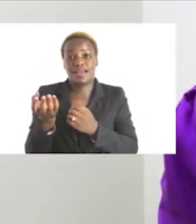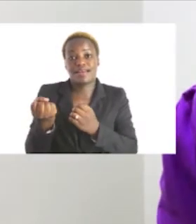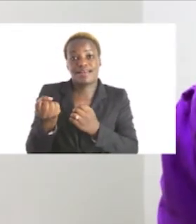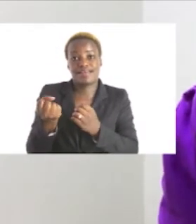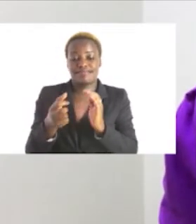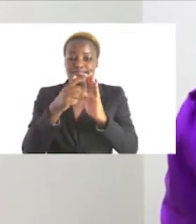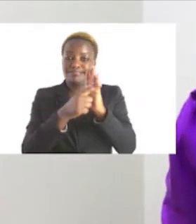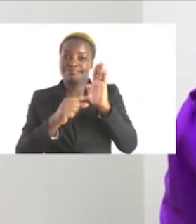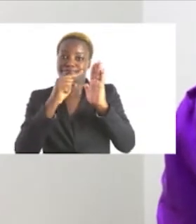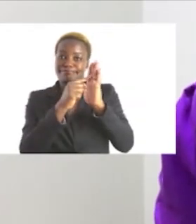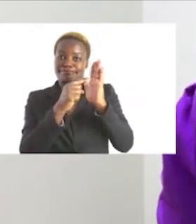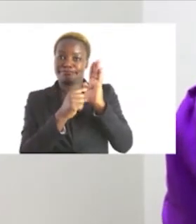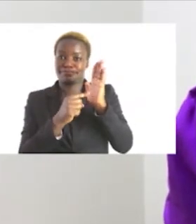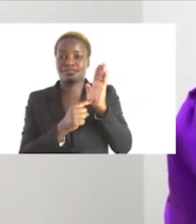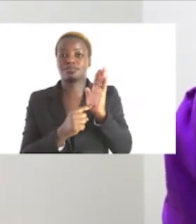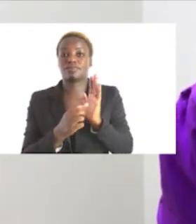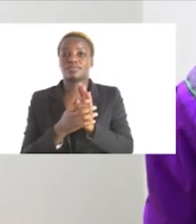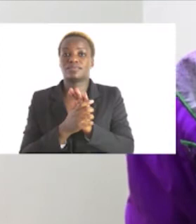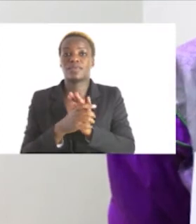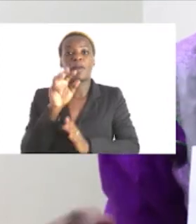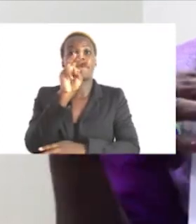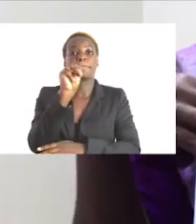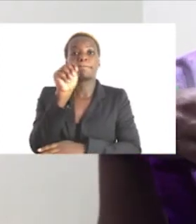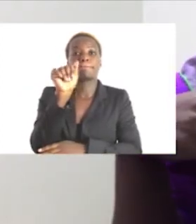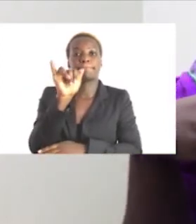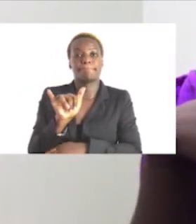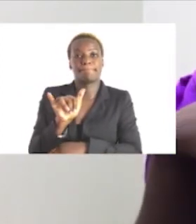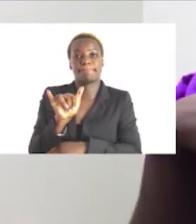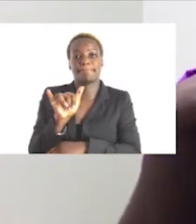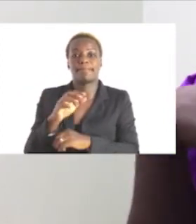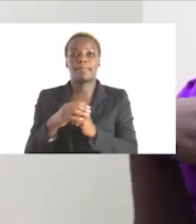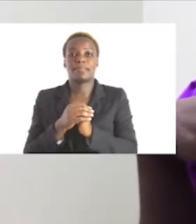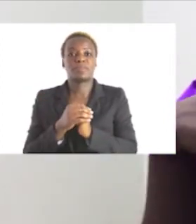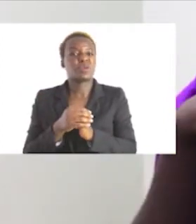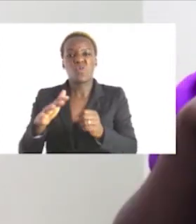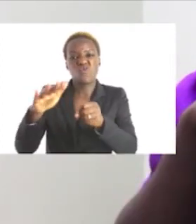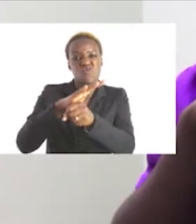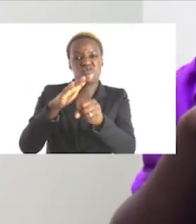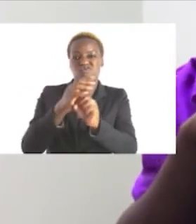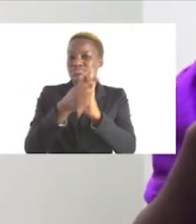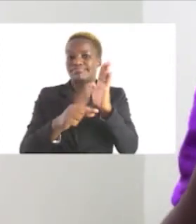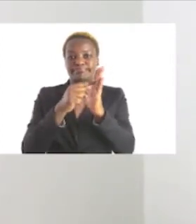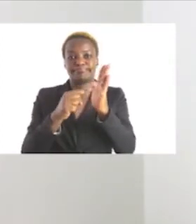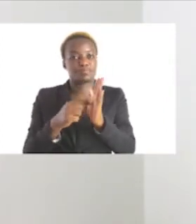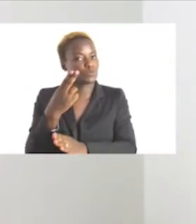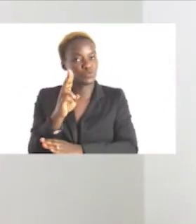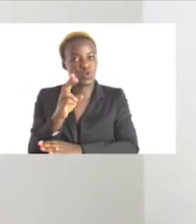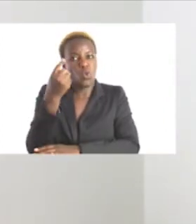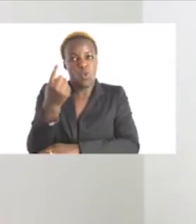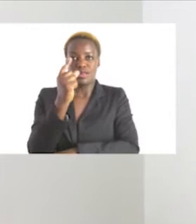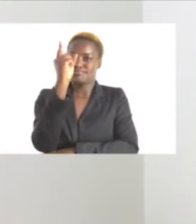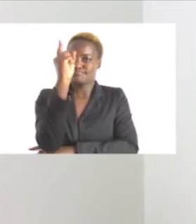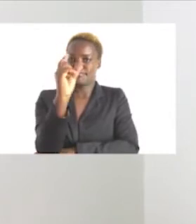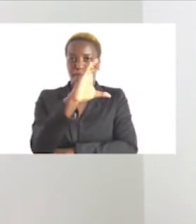a calendar for you for May, but this one is not the whole full calendar. This is only a